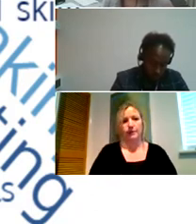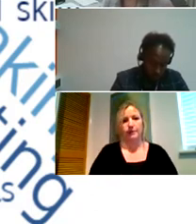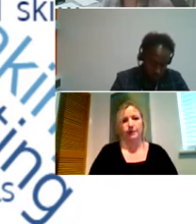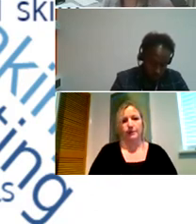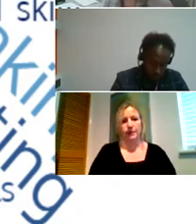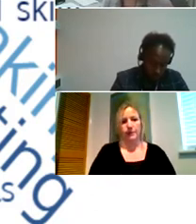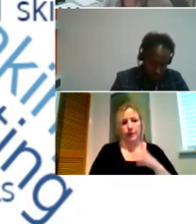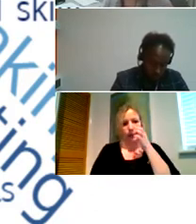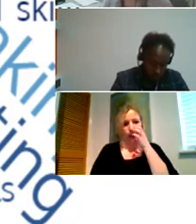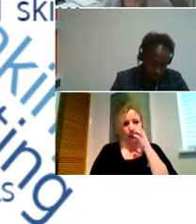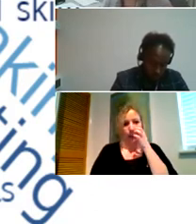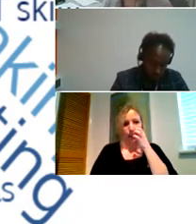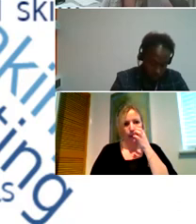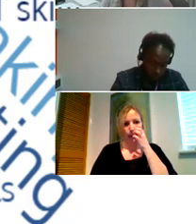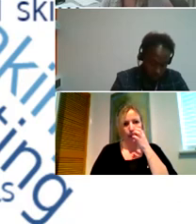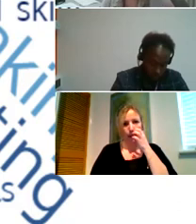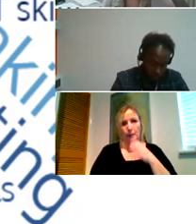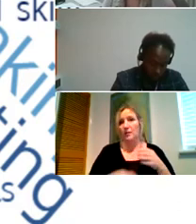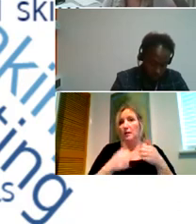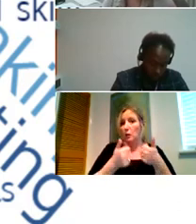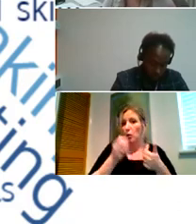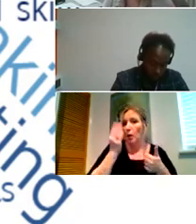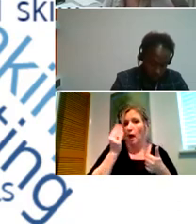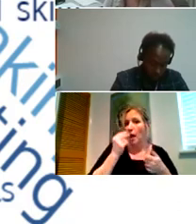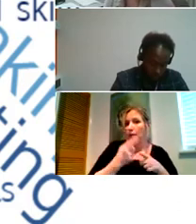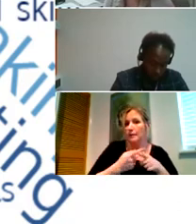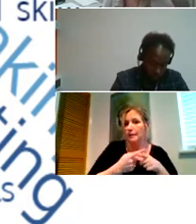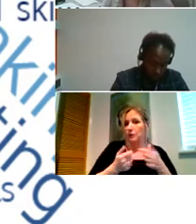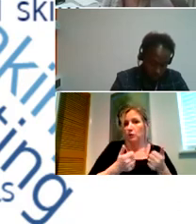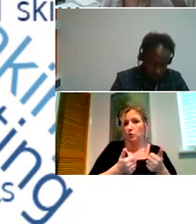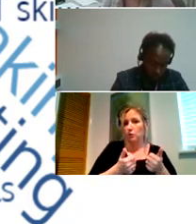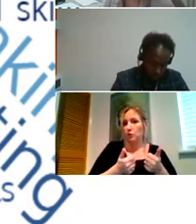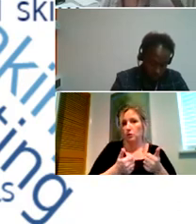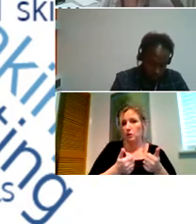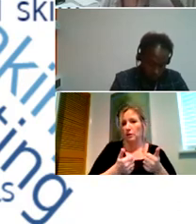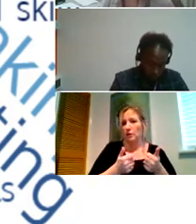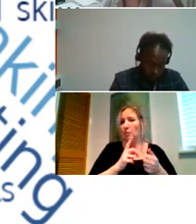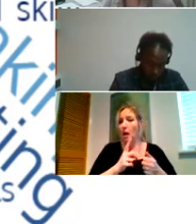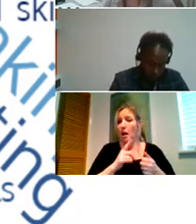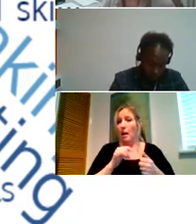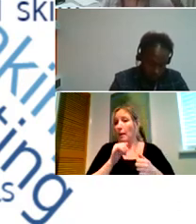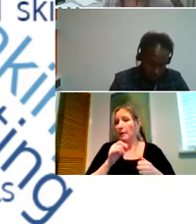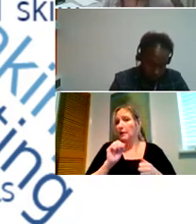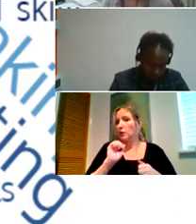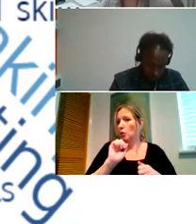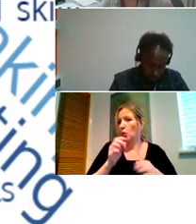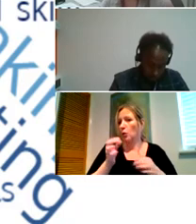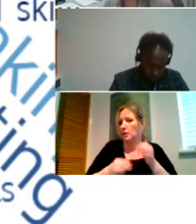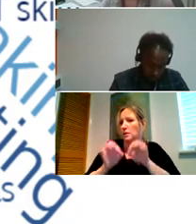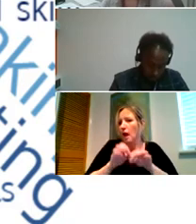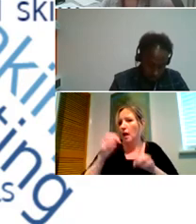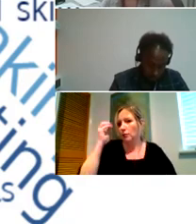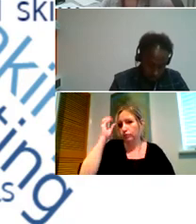English, but who may have studied a little bit of science in their own country, but don't have the